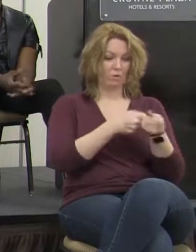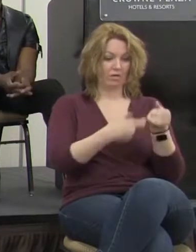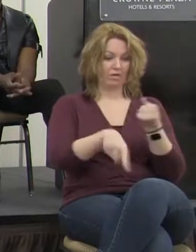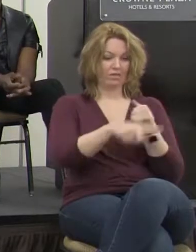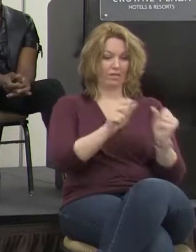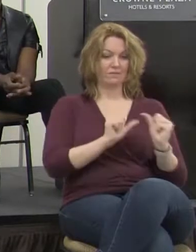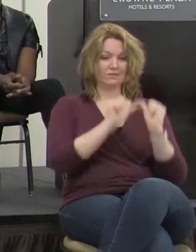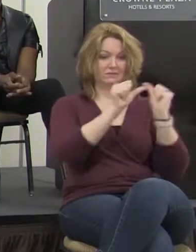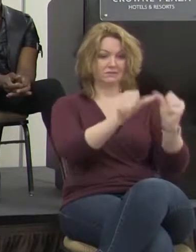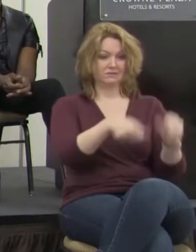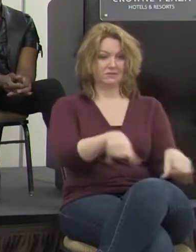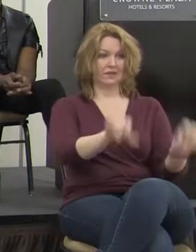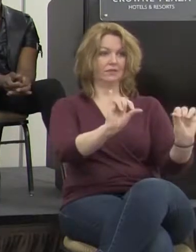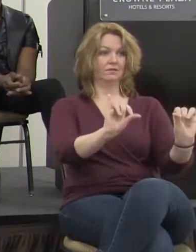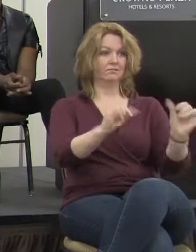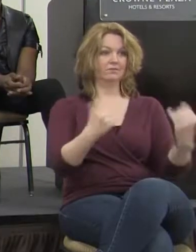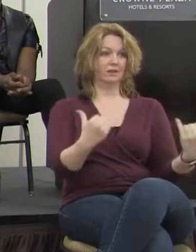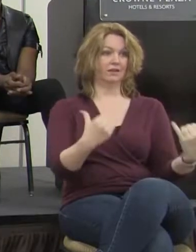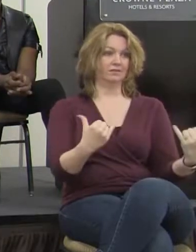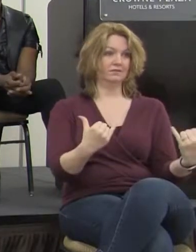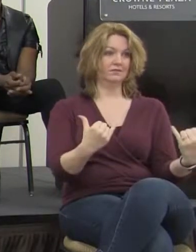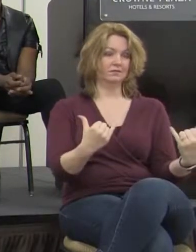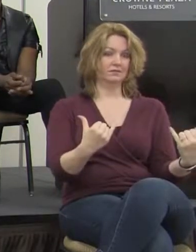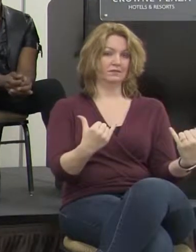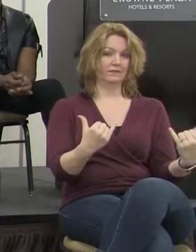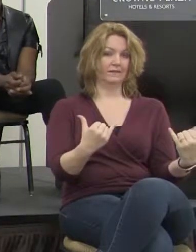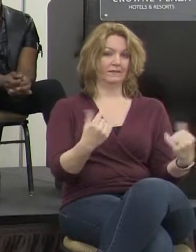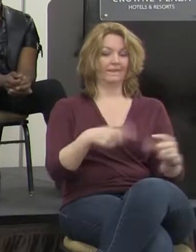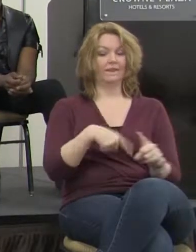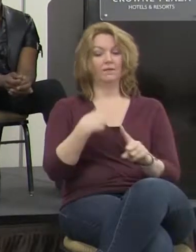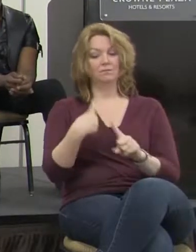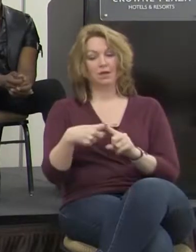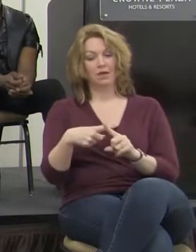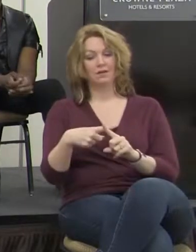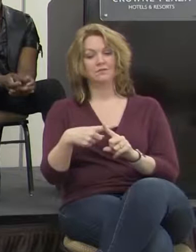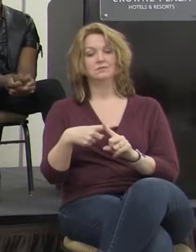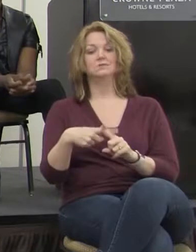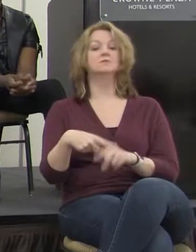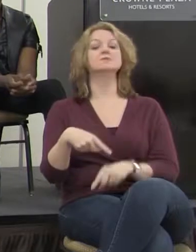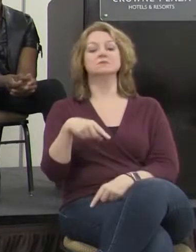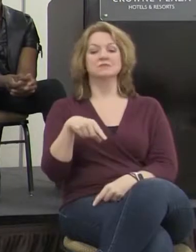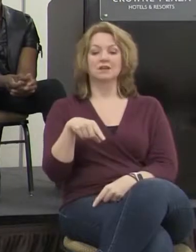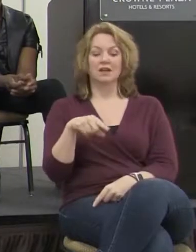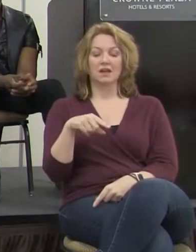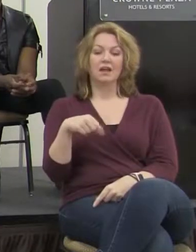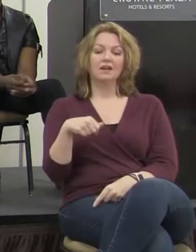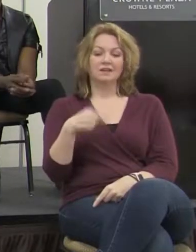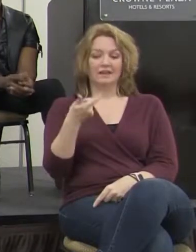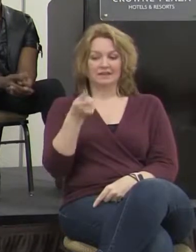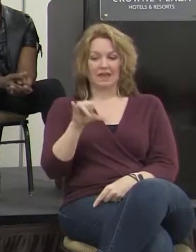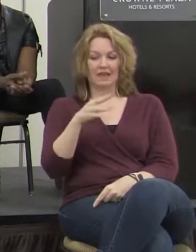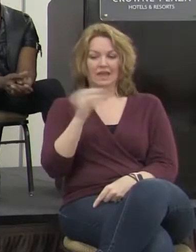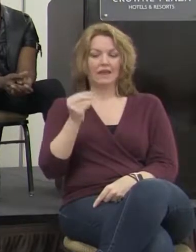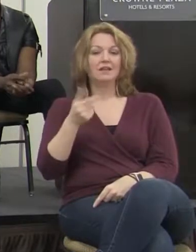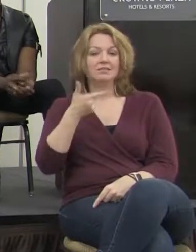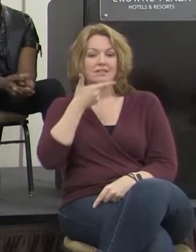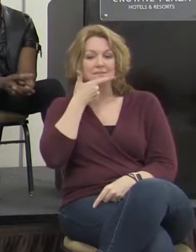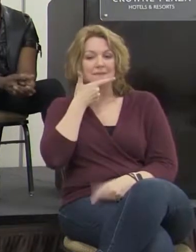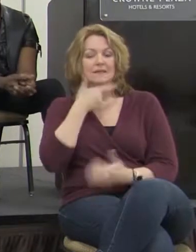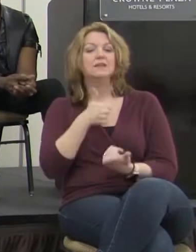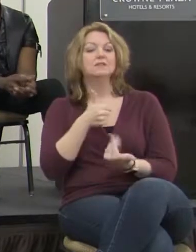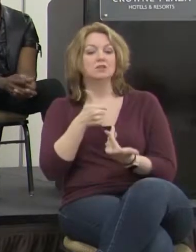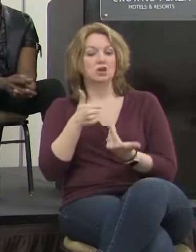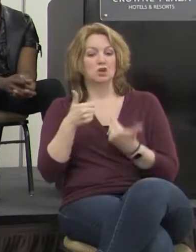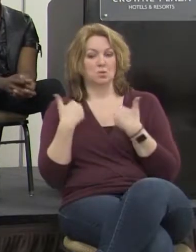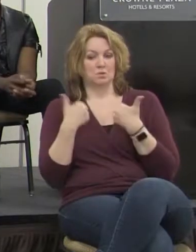organizations today. And gay and lesbian youth, homeless youth, which tend to be mostly people of